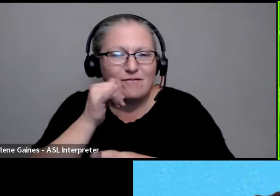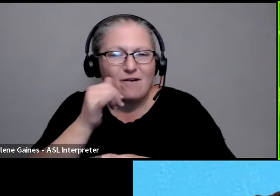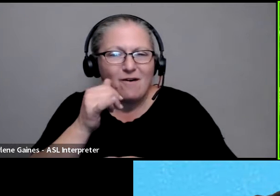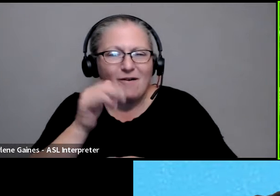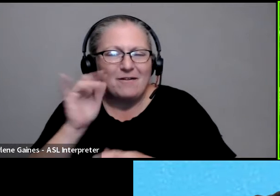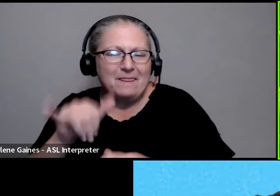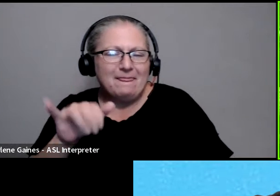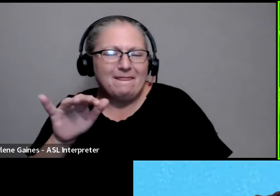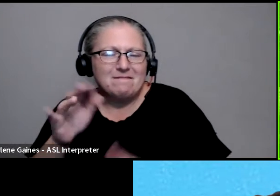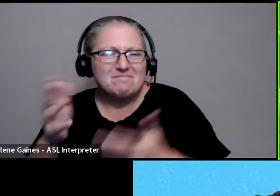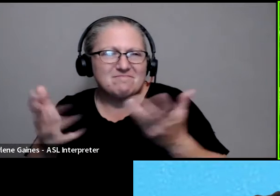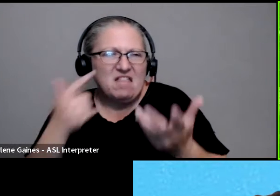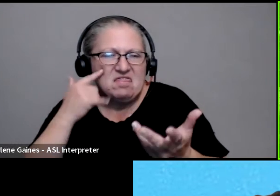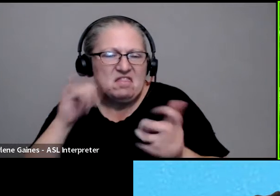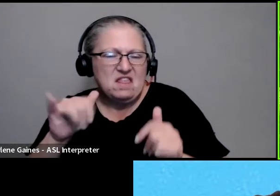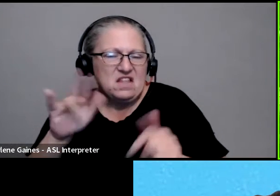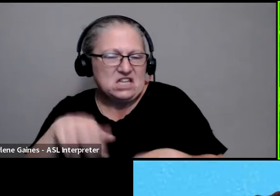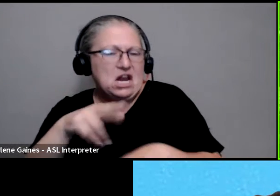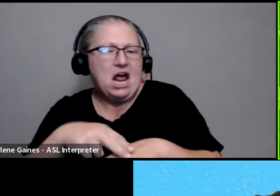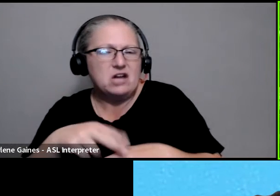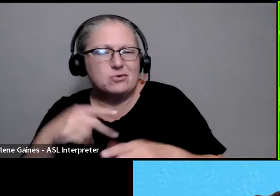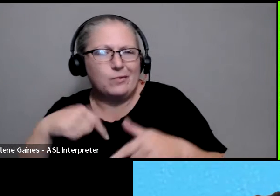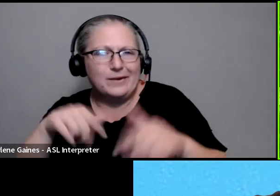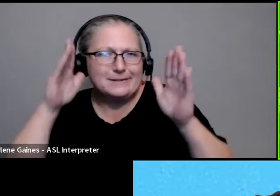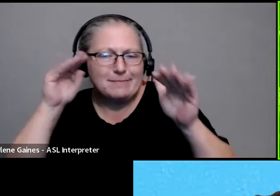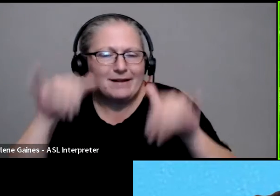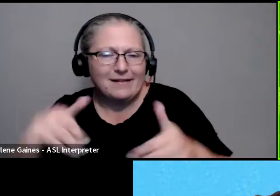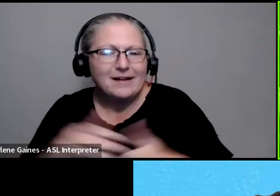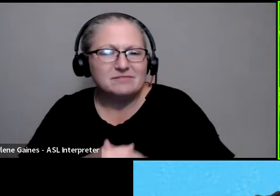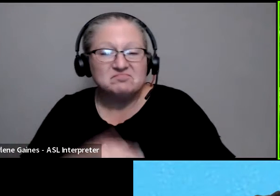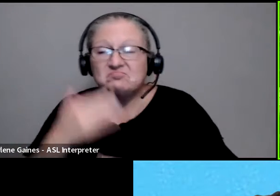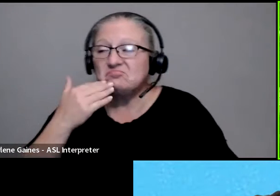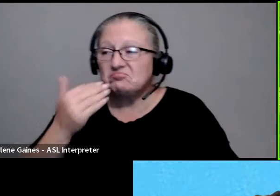natural, thing. That's an expectation. Good.